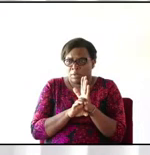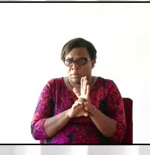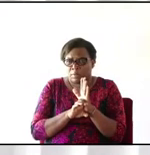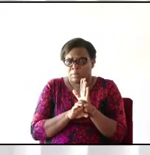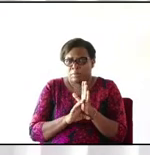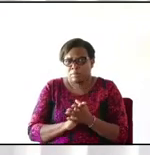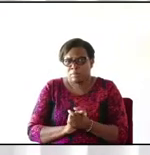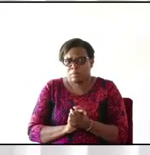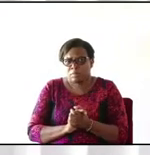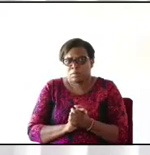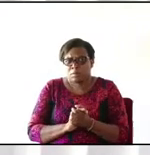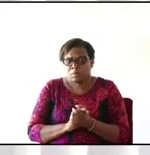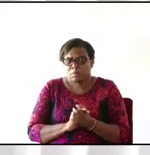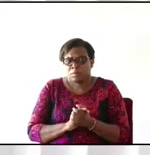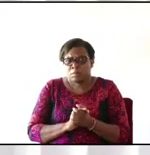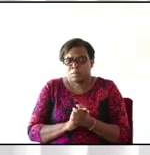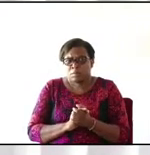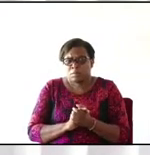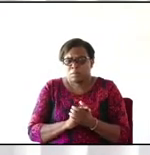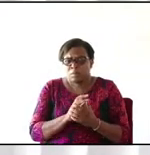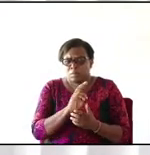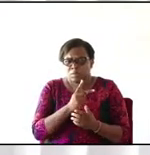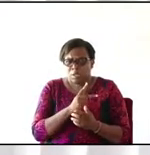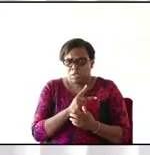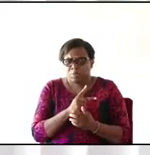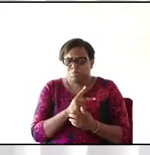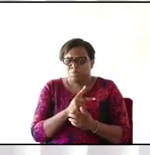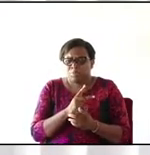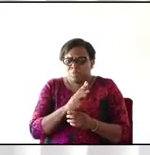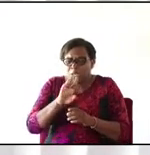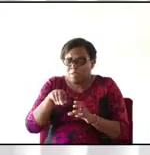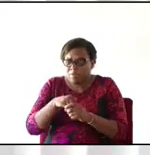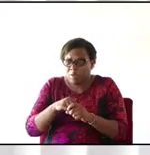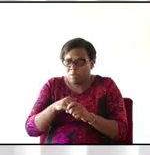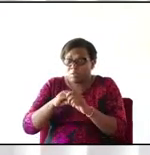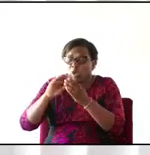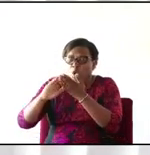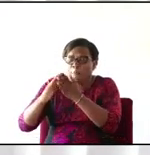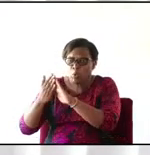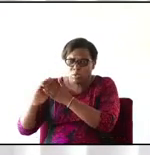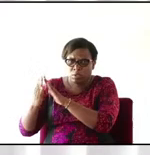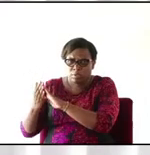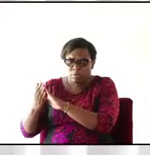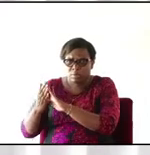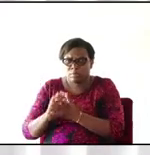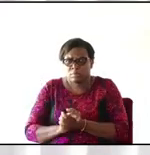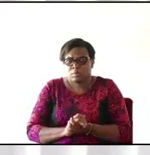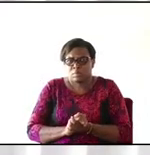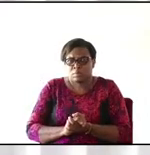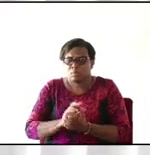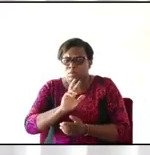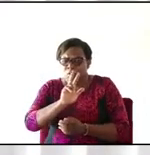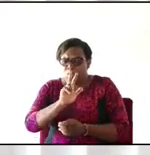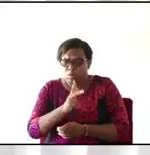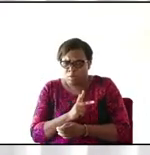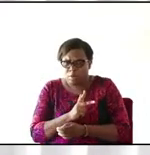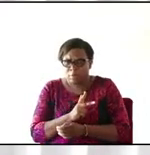concept involves community. Number three, the go concept